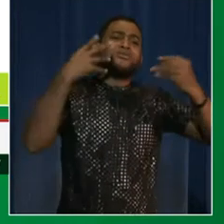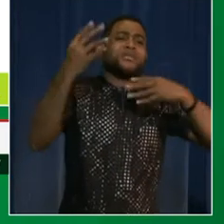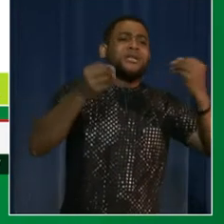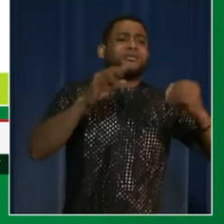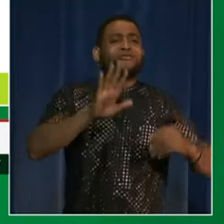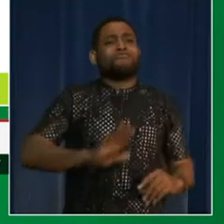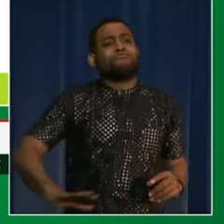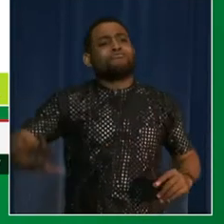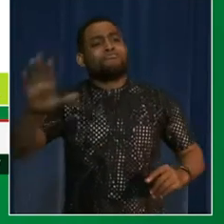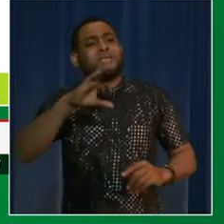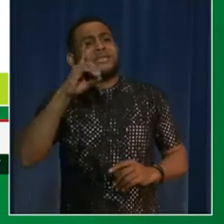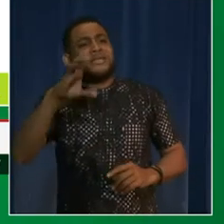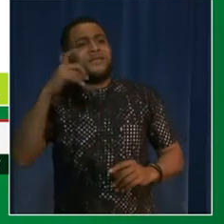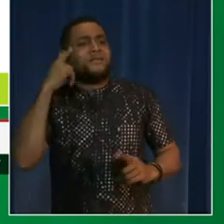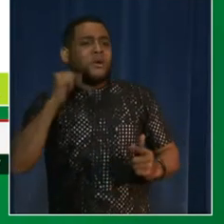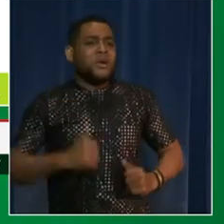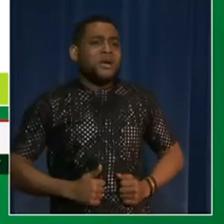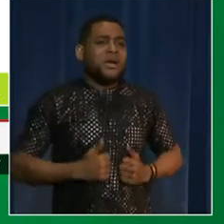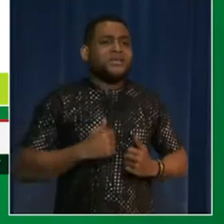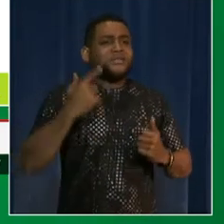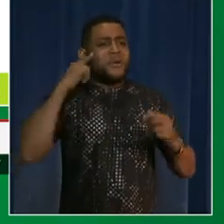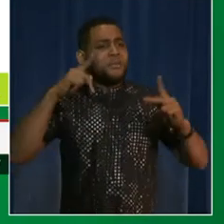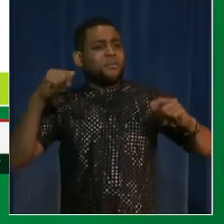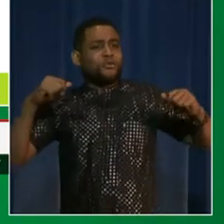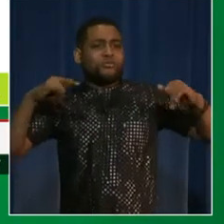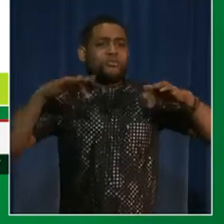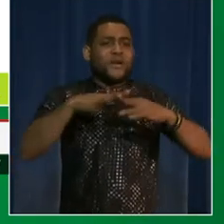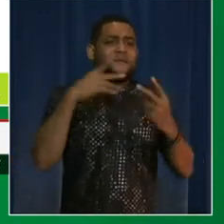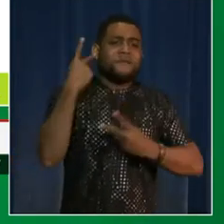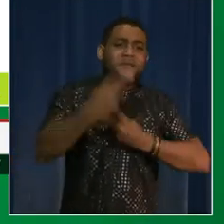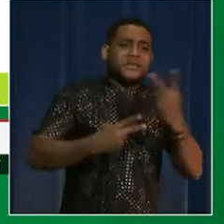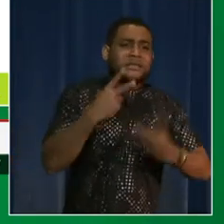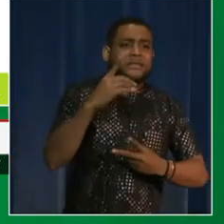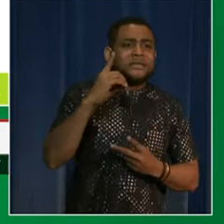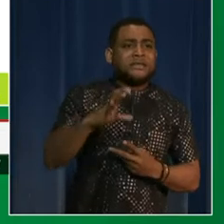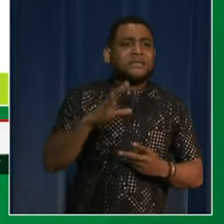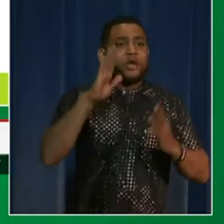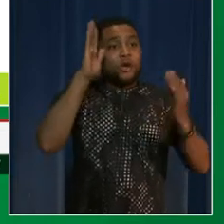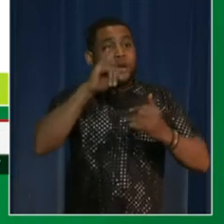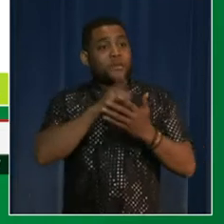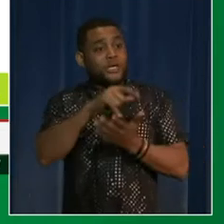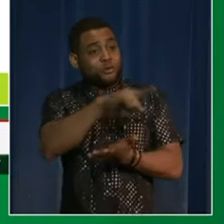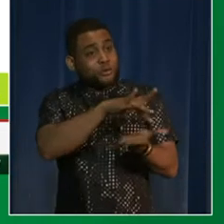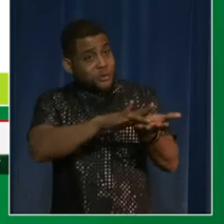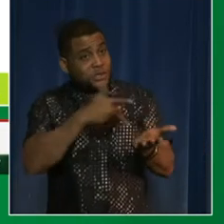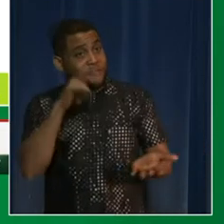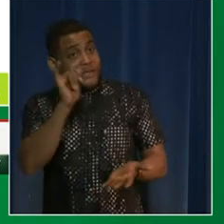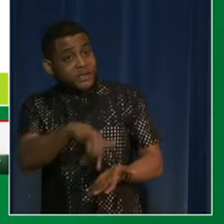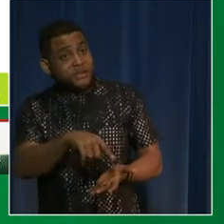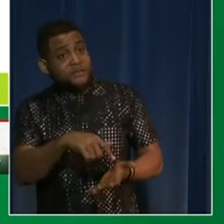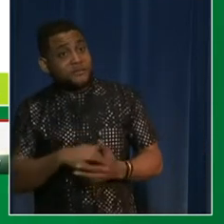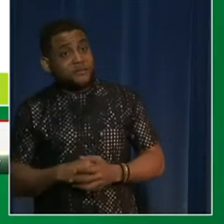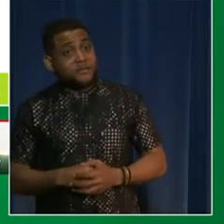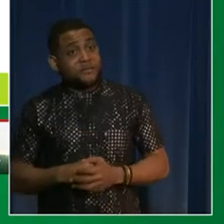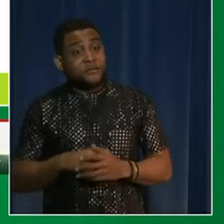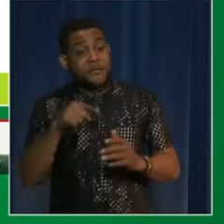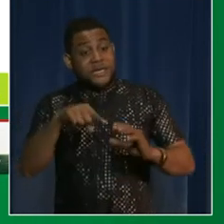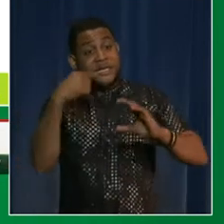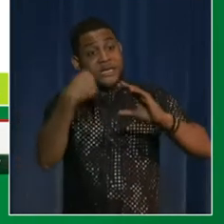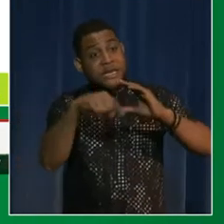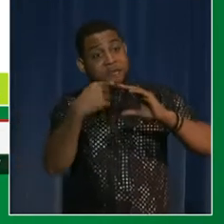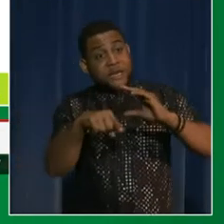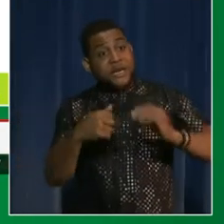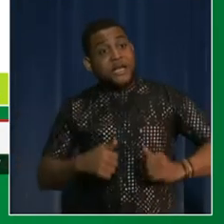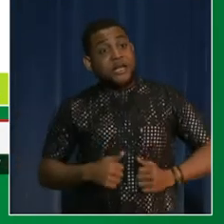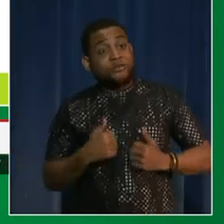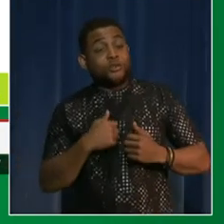our residents, for people who come to visit. We hope that you take advantage of this. The email address and all of that information will